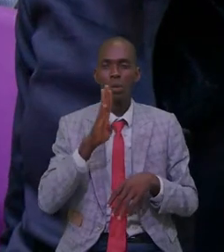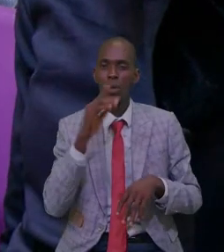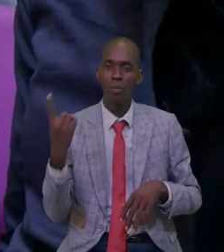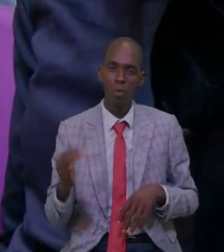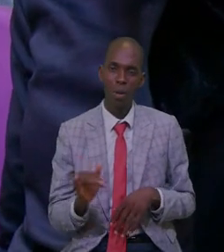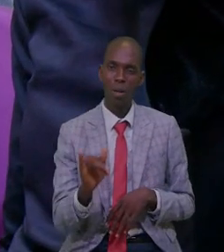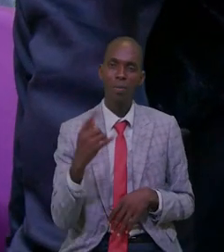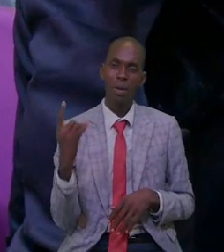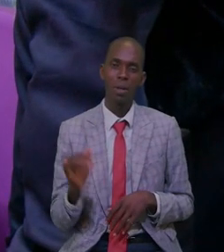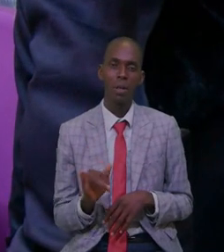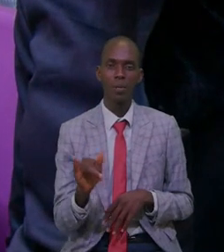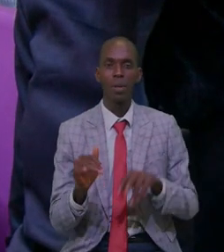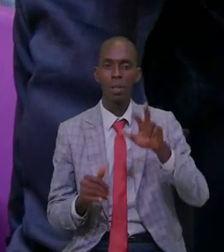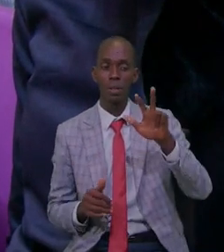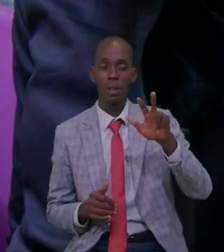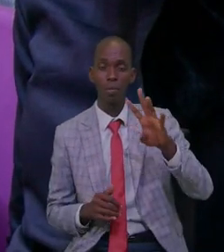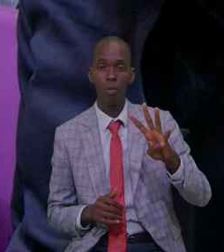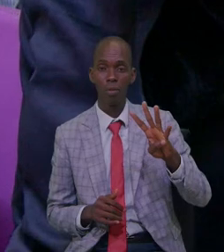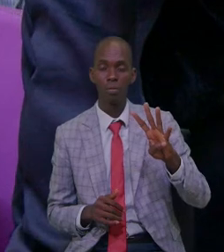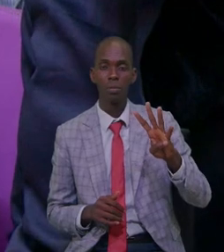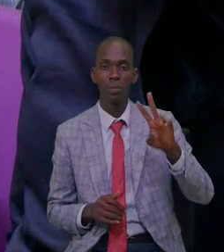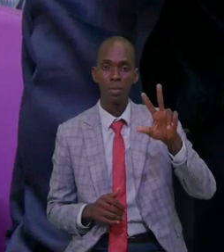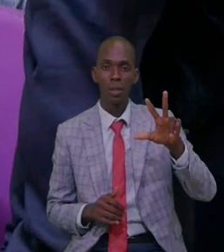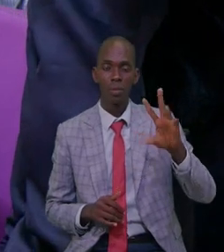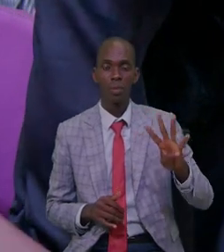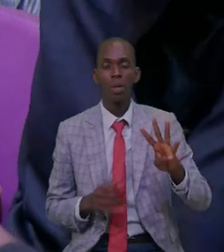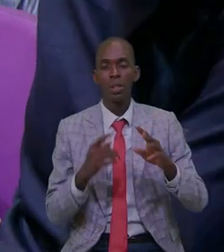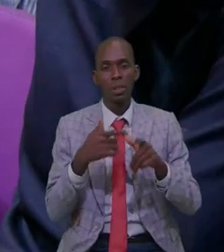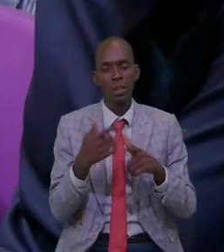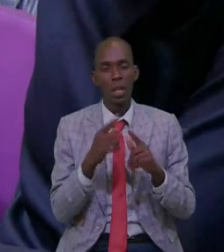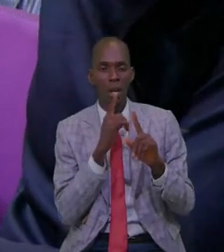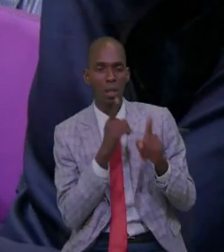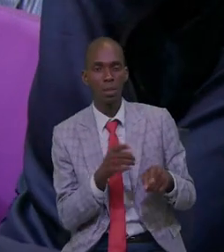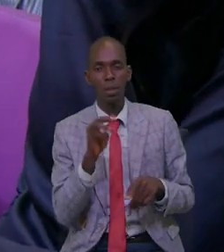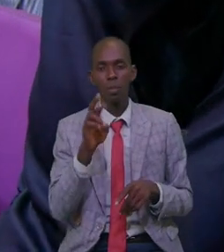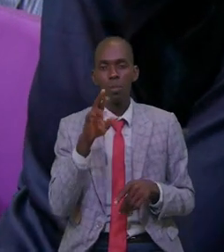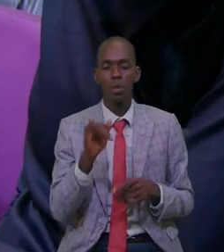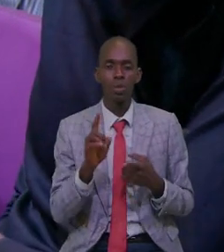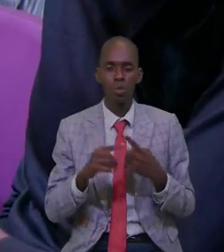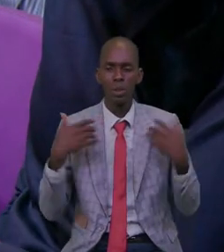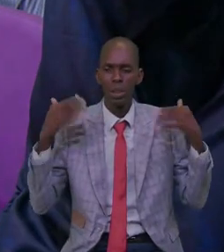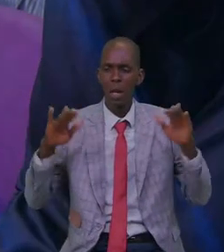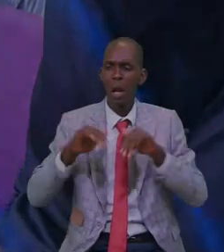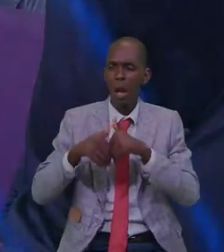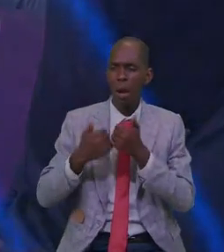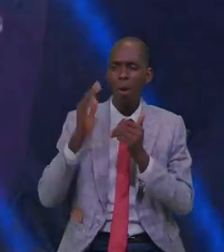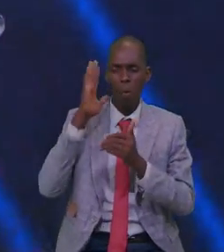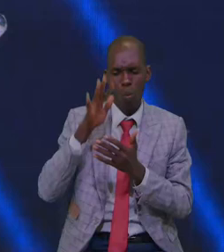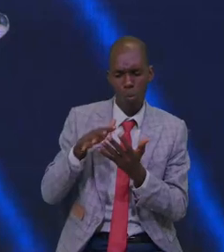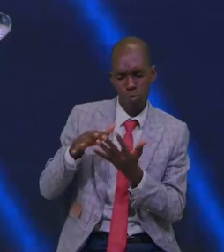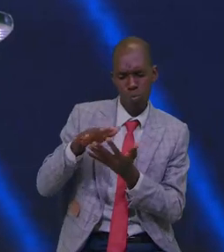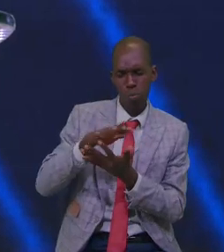Verse 34, in verse 34, then said Mary unto the angel, how shall this be